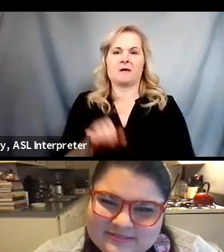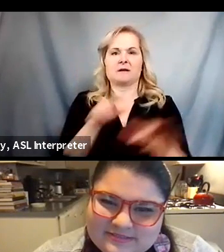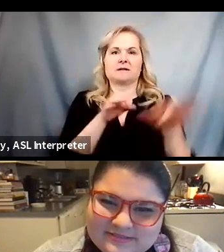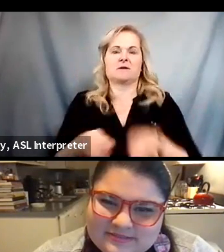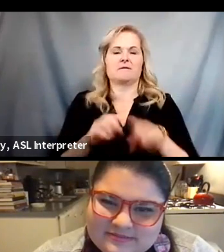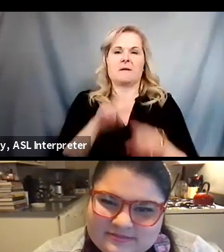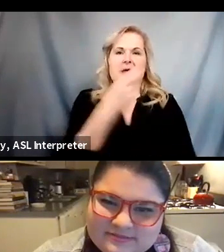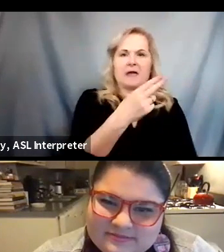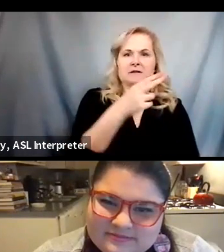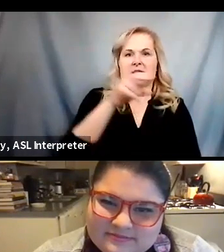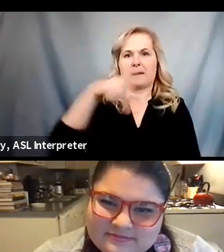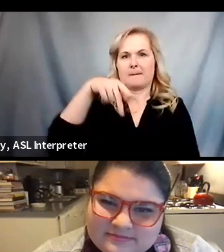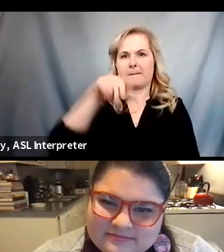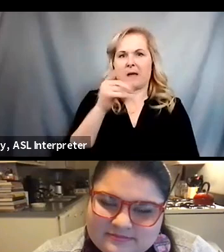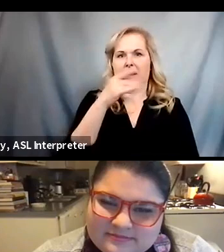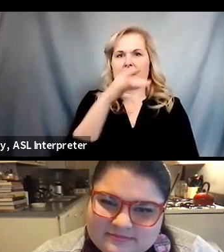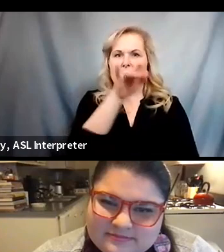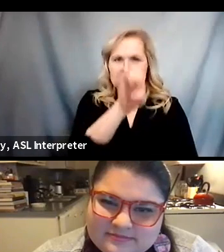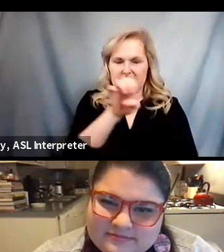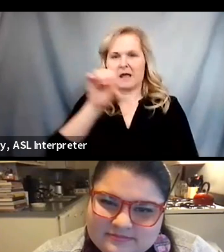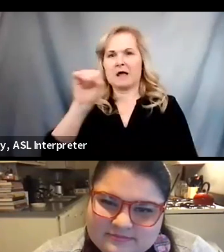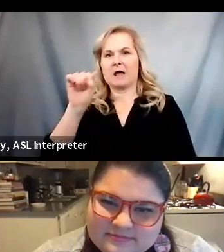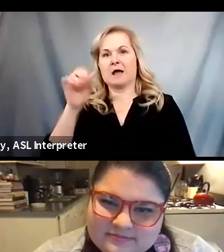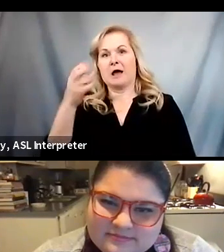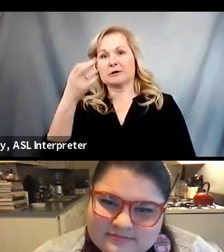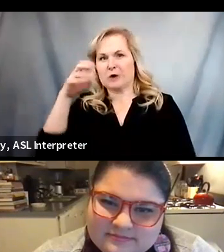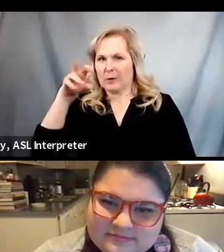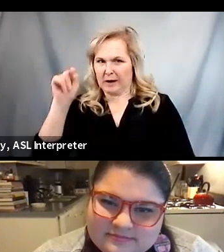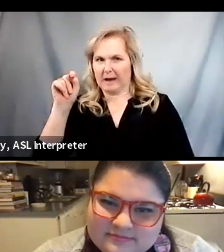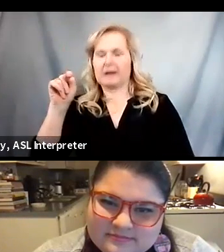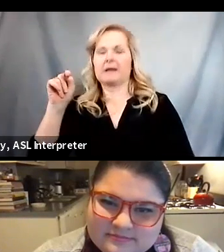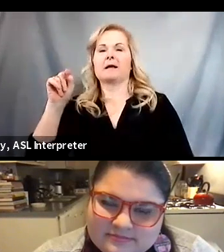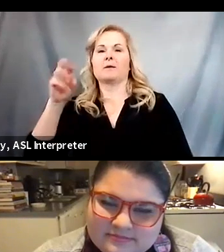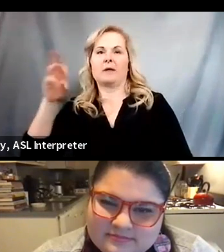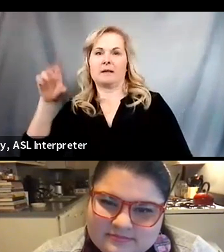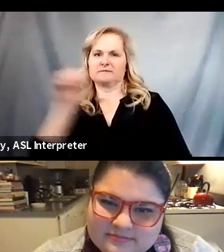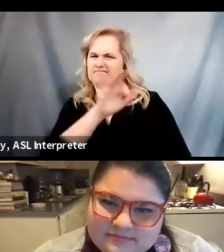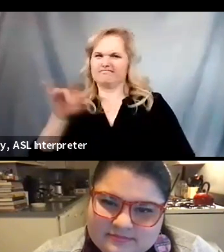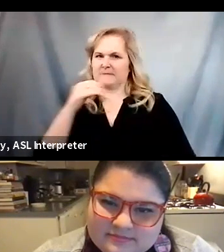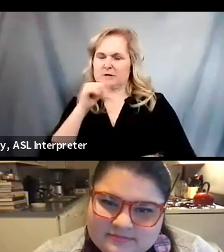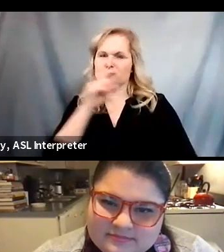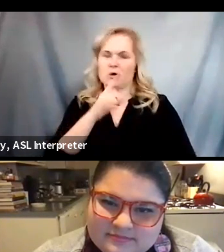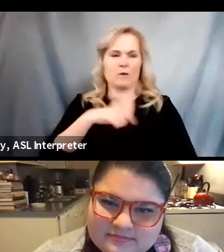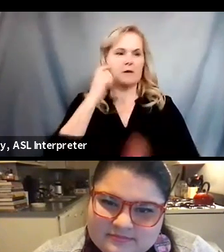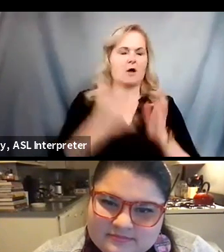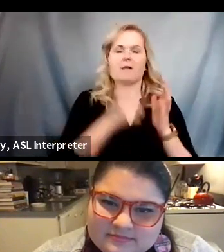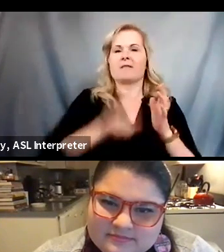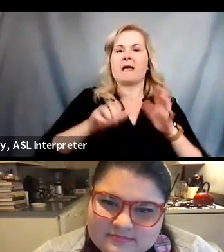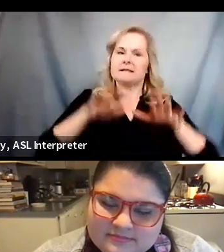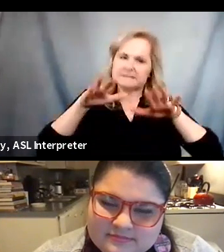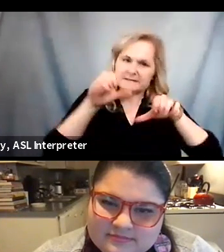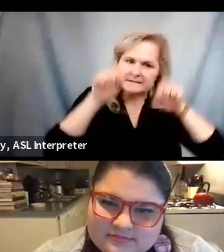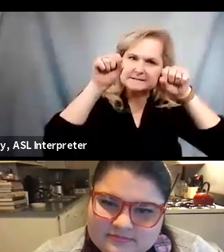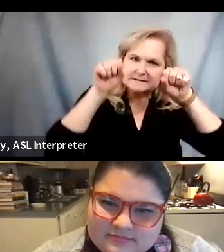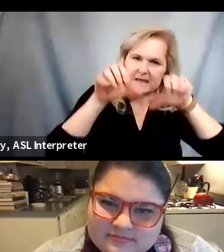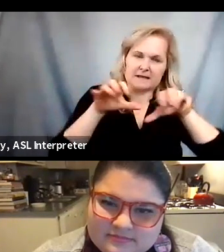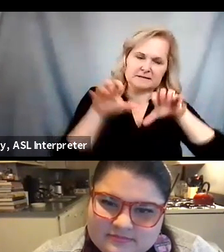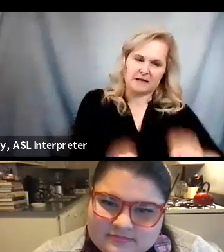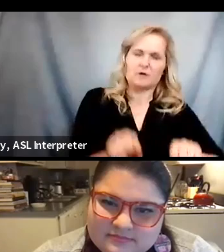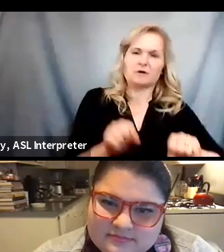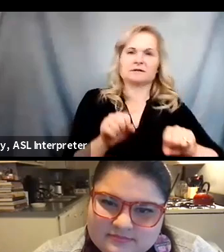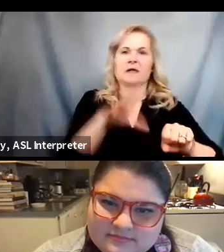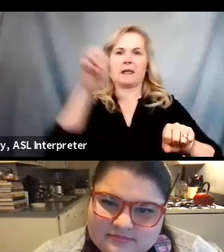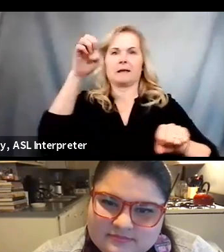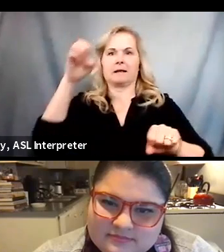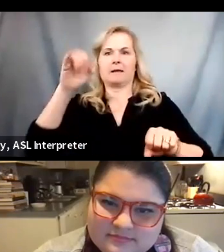Harakuti Sharif Williams, who was a professor there. We acknowledge that settler colonizers and imperialists from Europe